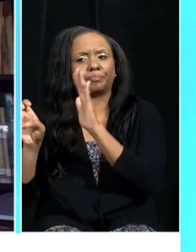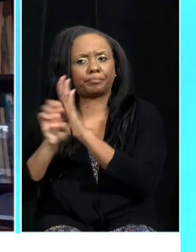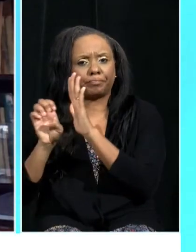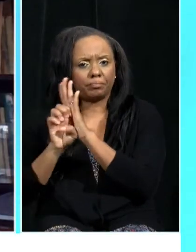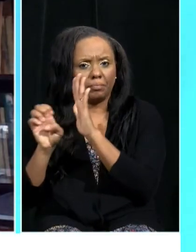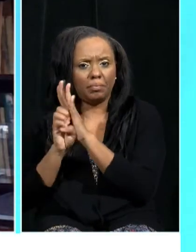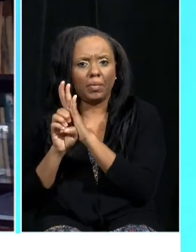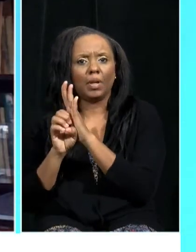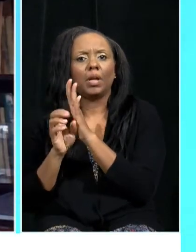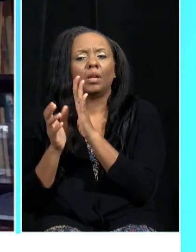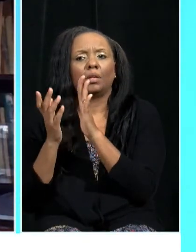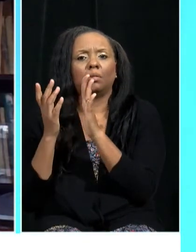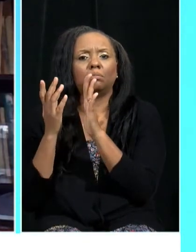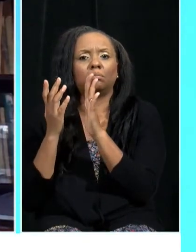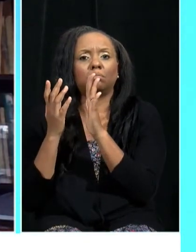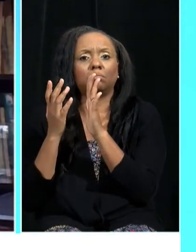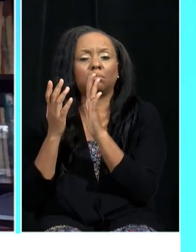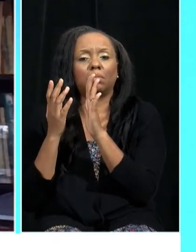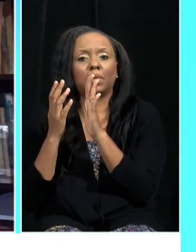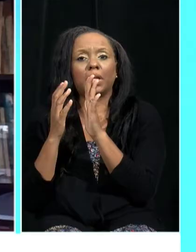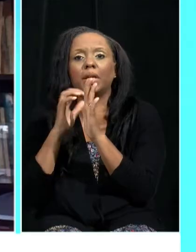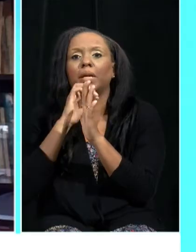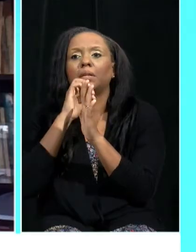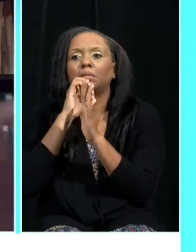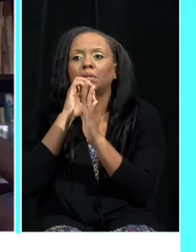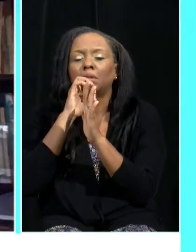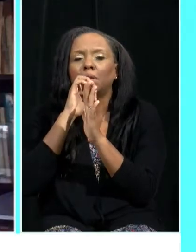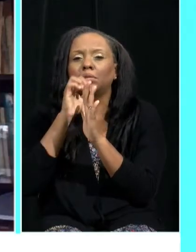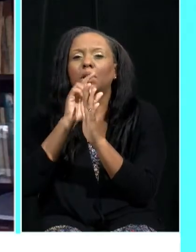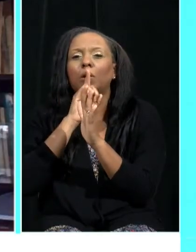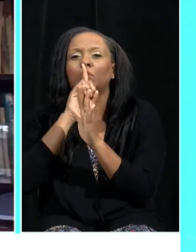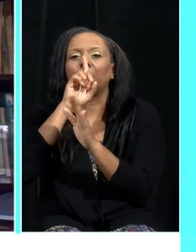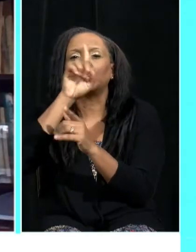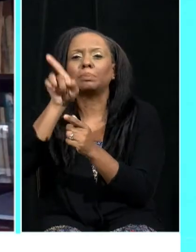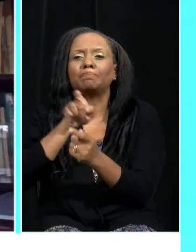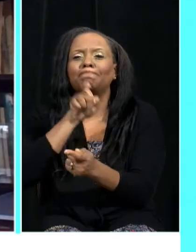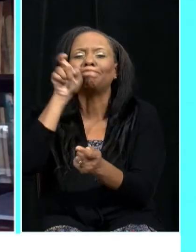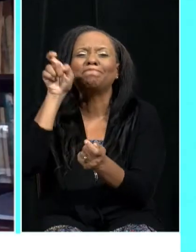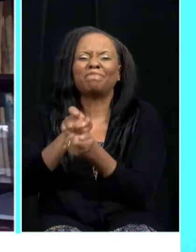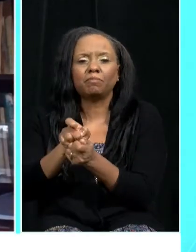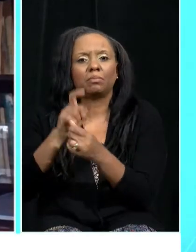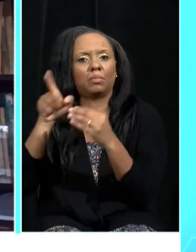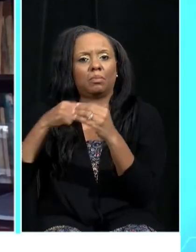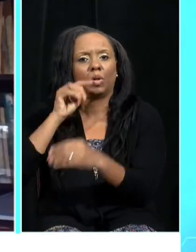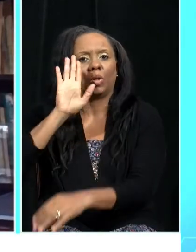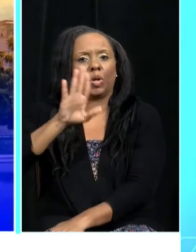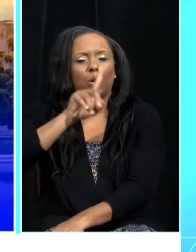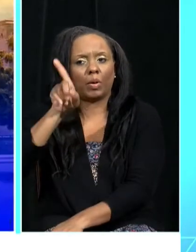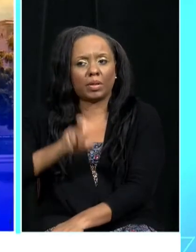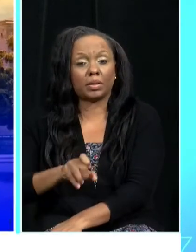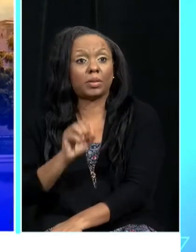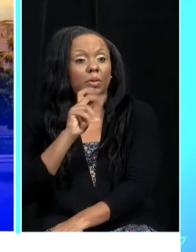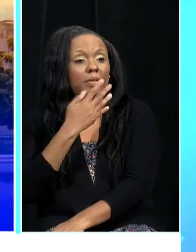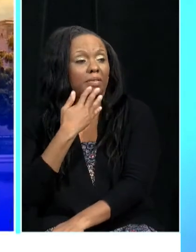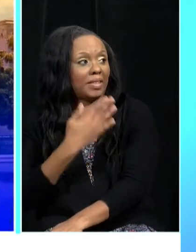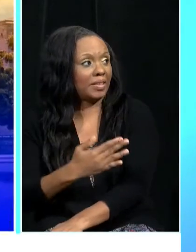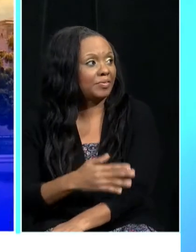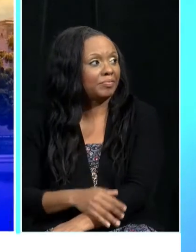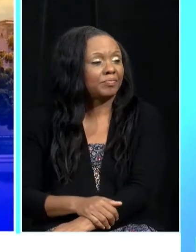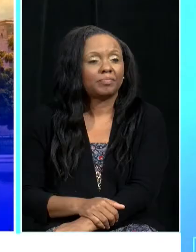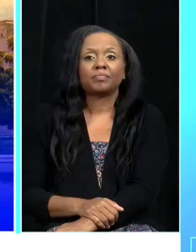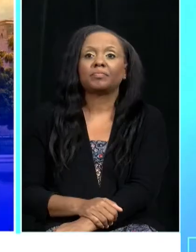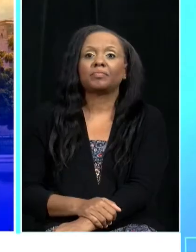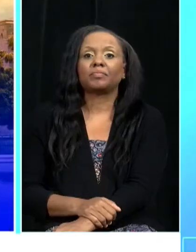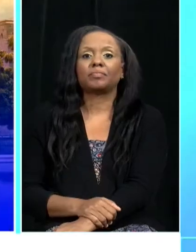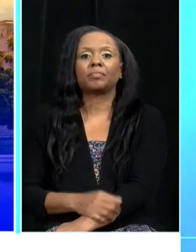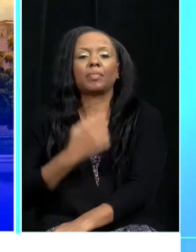speak directly to some of the metrics that are hinted to in your question. Okay, thank you very much. Now, in the IMF's